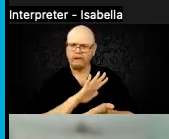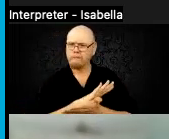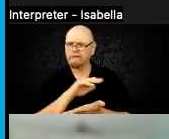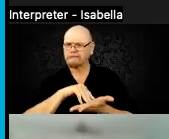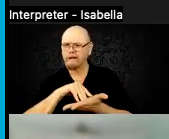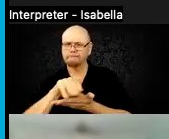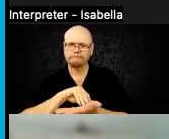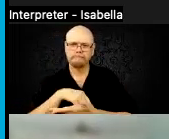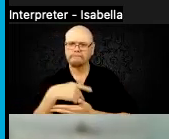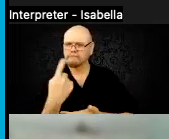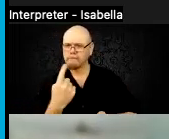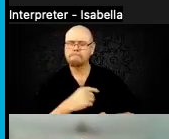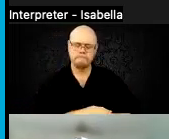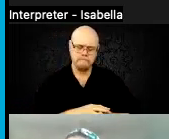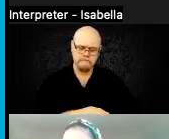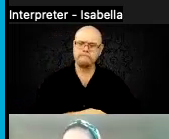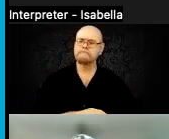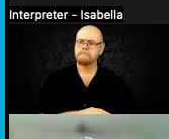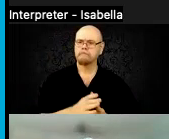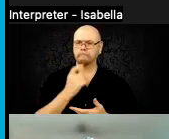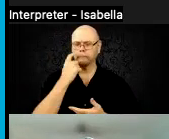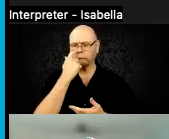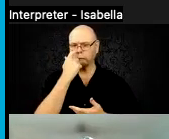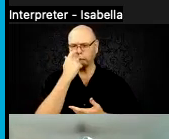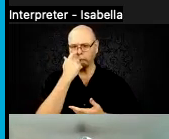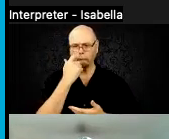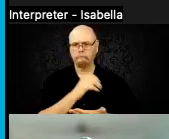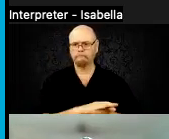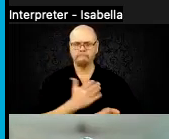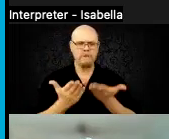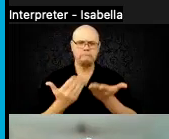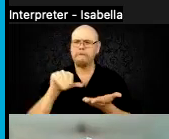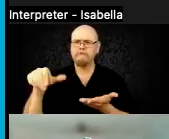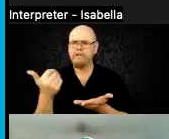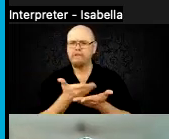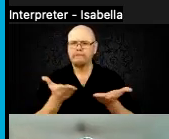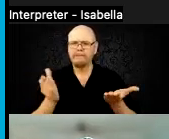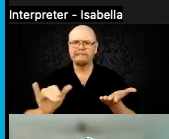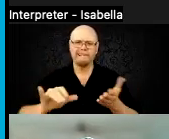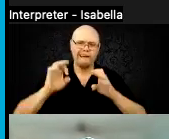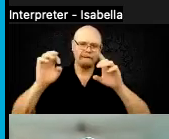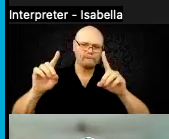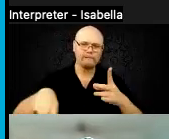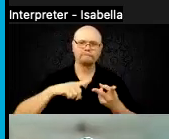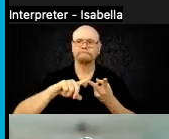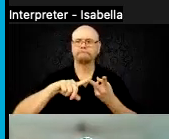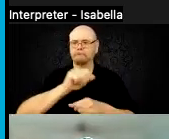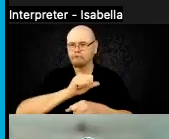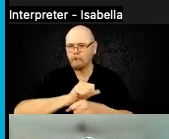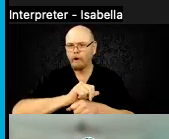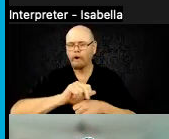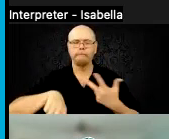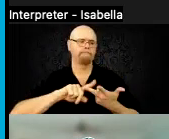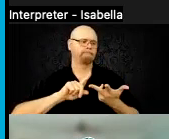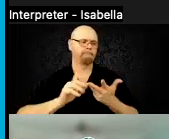And they'll also talk with you about other elements that might be relevant, like your education, your work history, what skills you have, what your